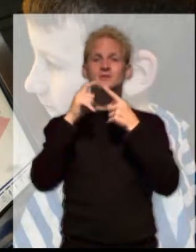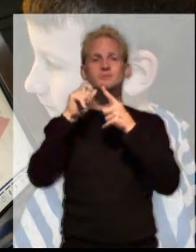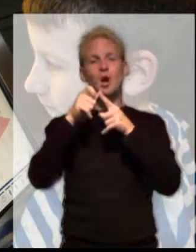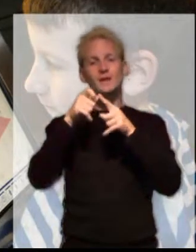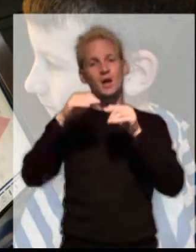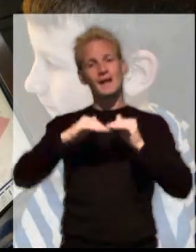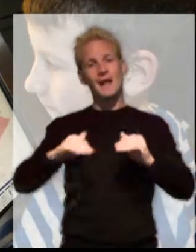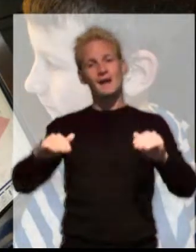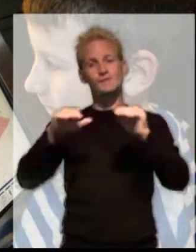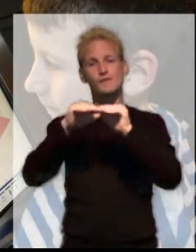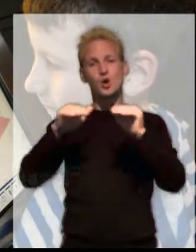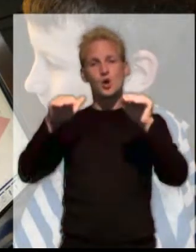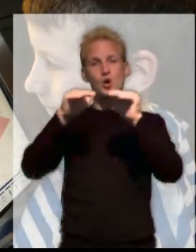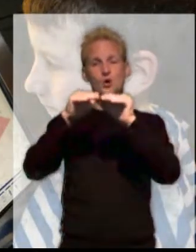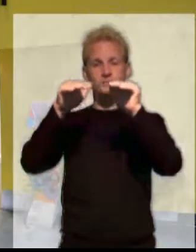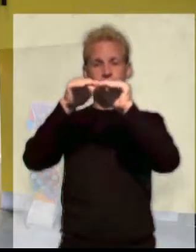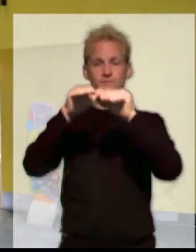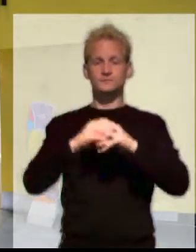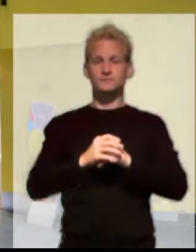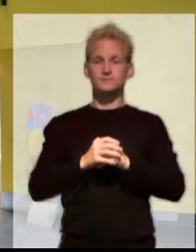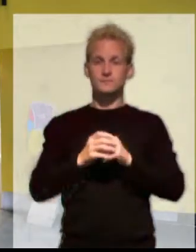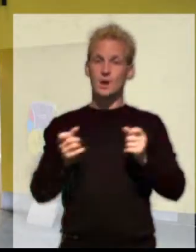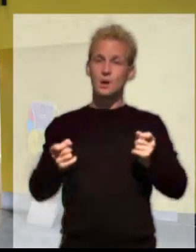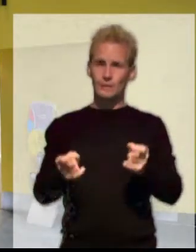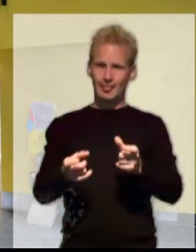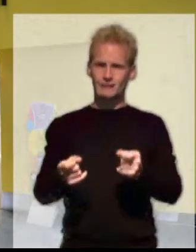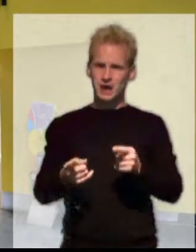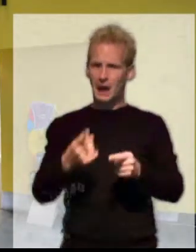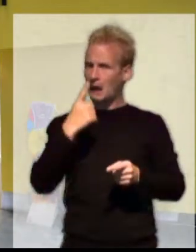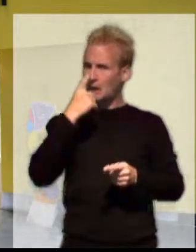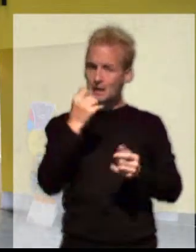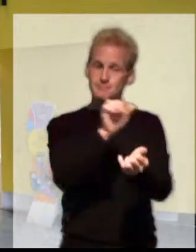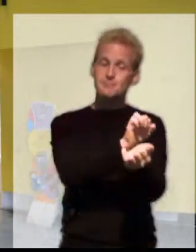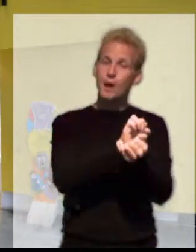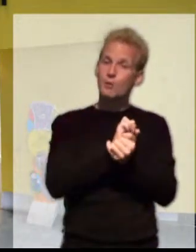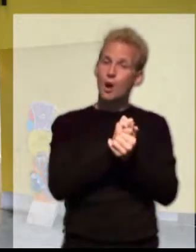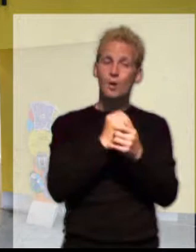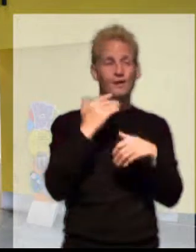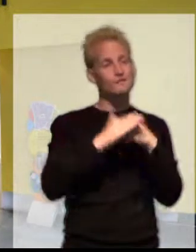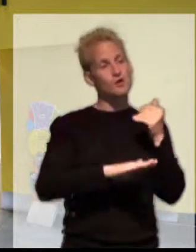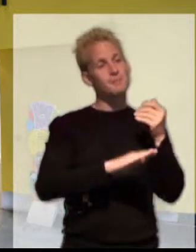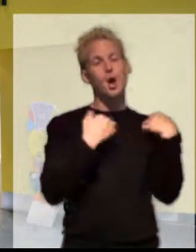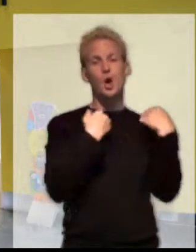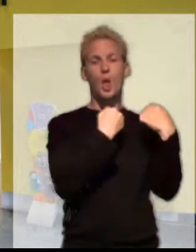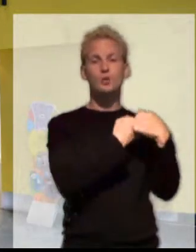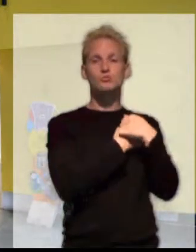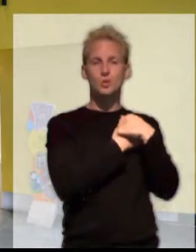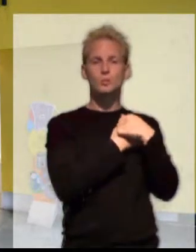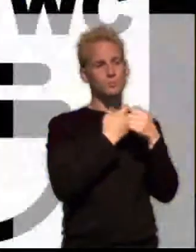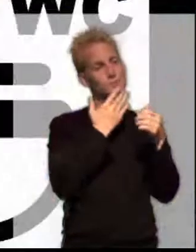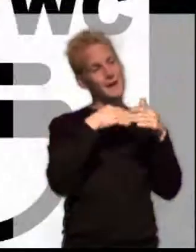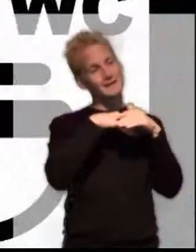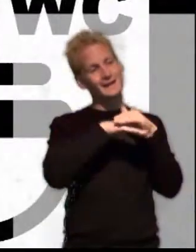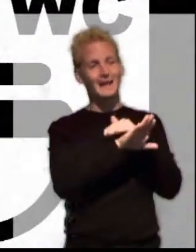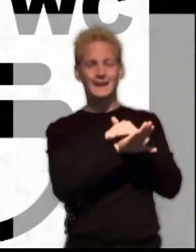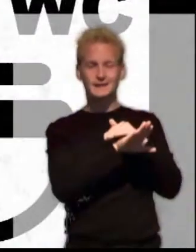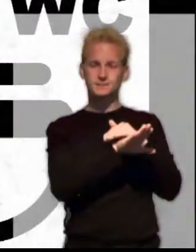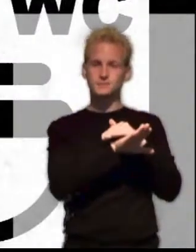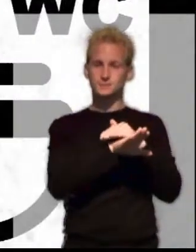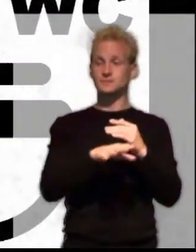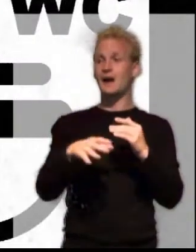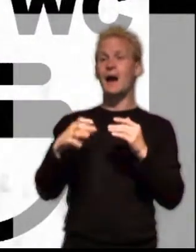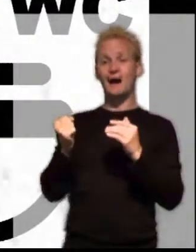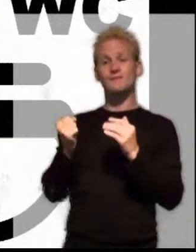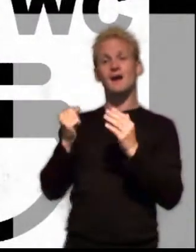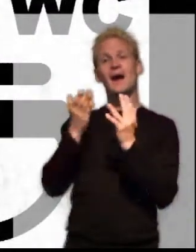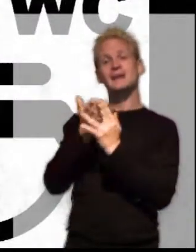floor. Wheelchairs are available to borrow from the cloakroom at the main entrance. There are accessible